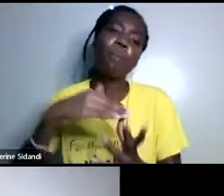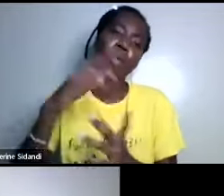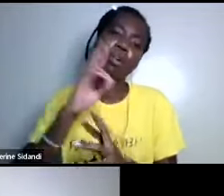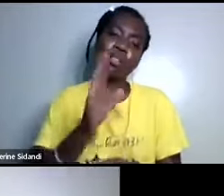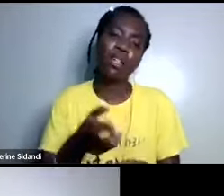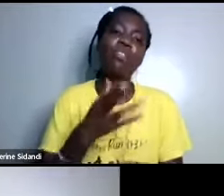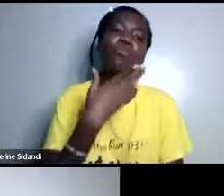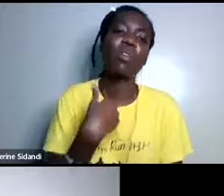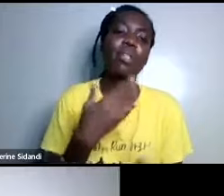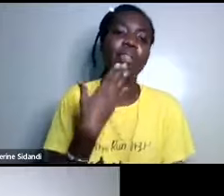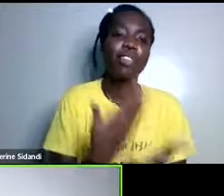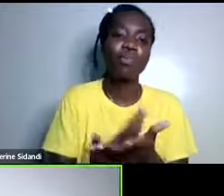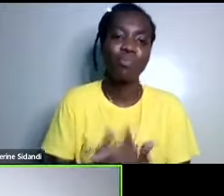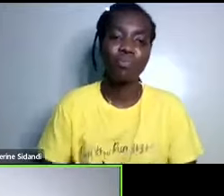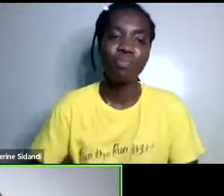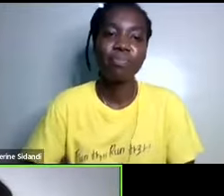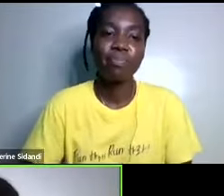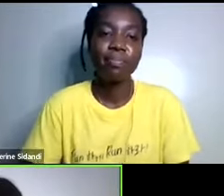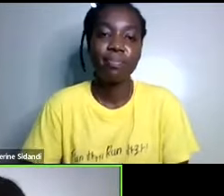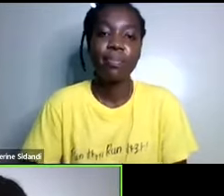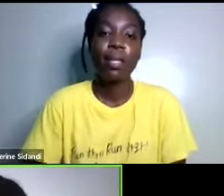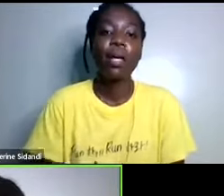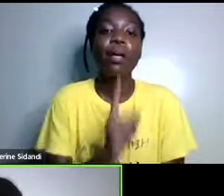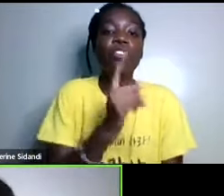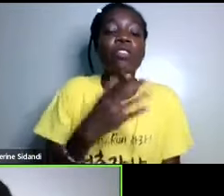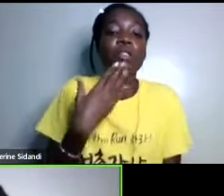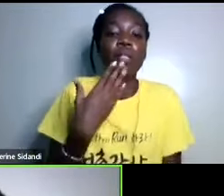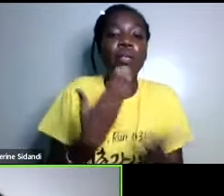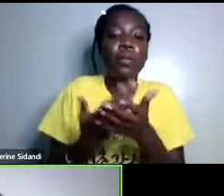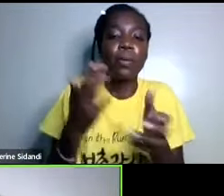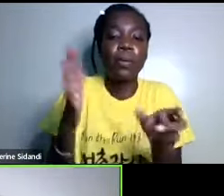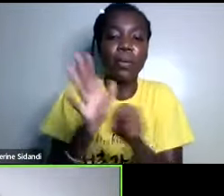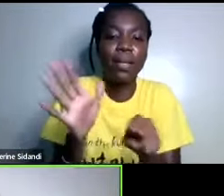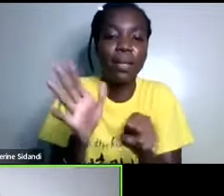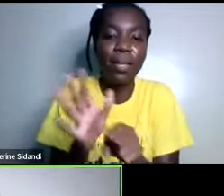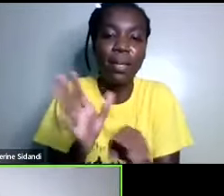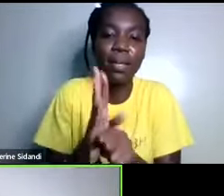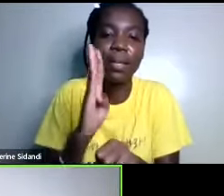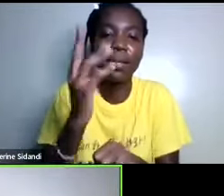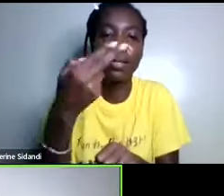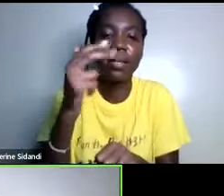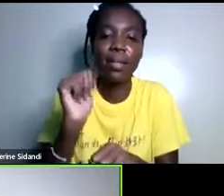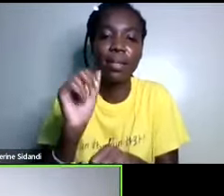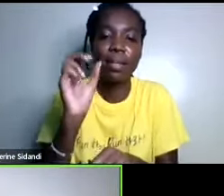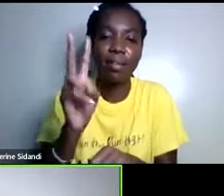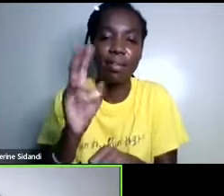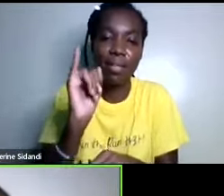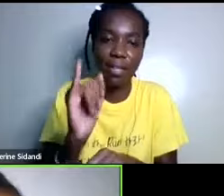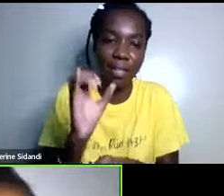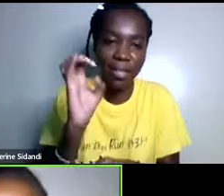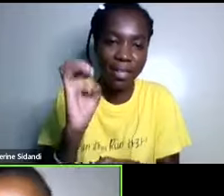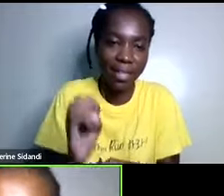Thank you. Okay. All right. So thank you so much, Bavi, for taking your time to be here.